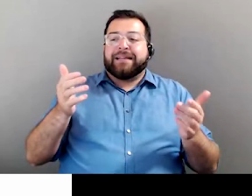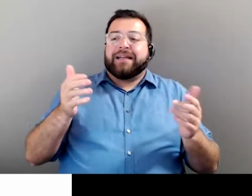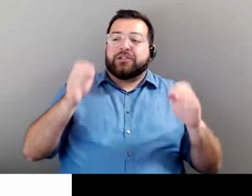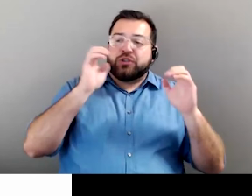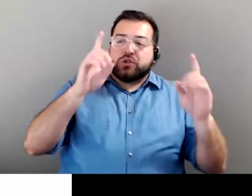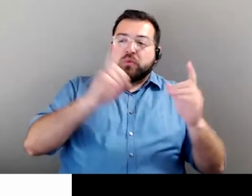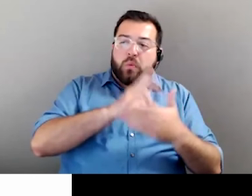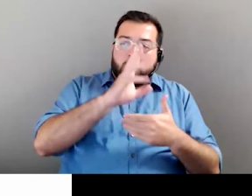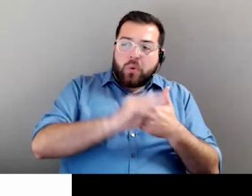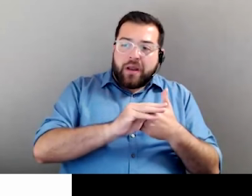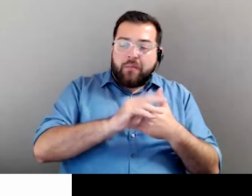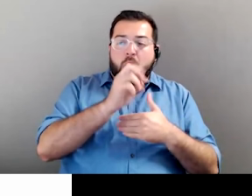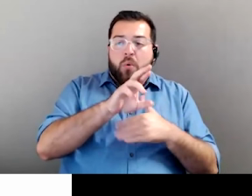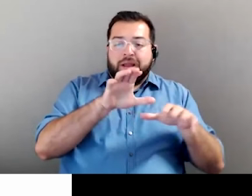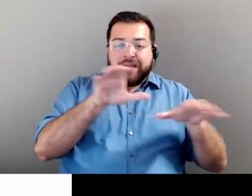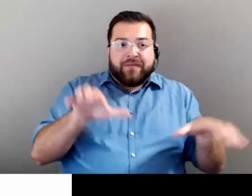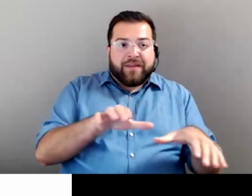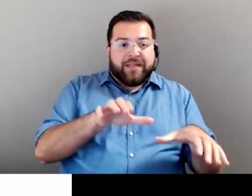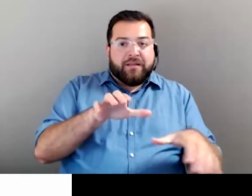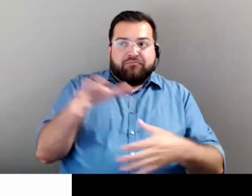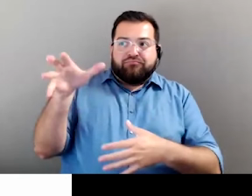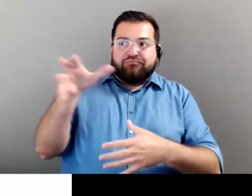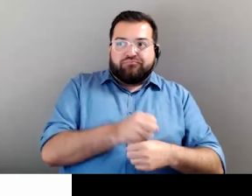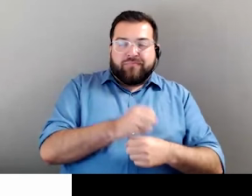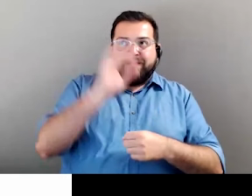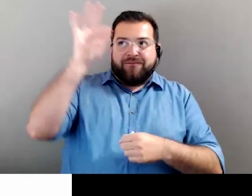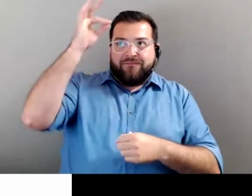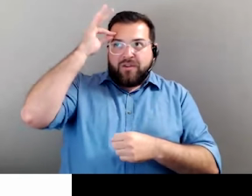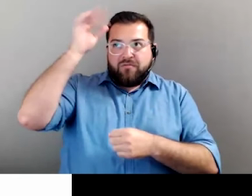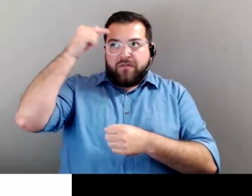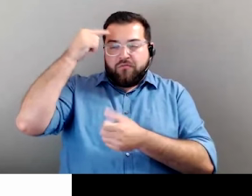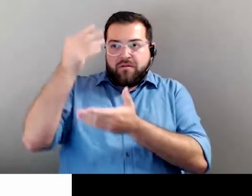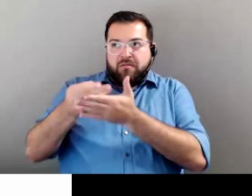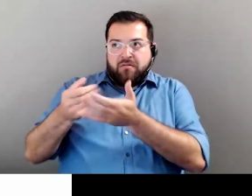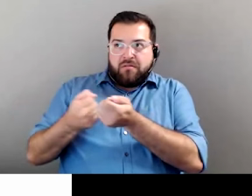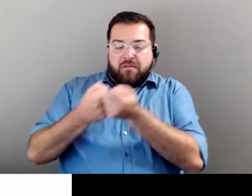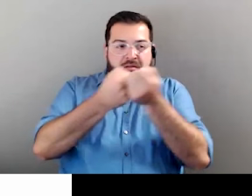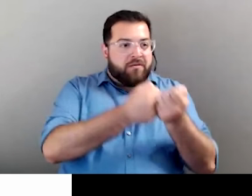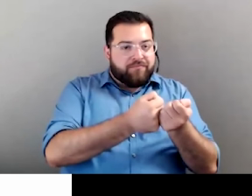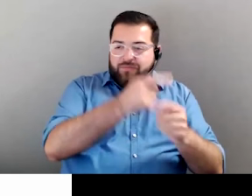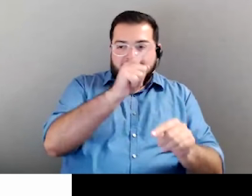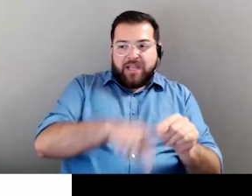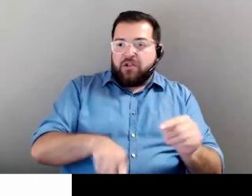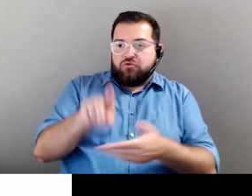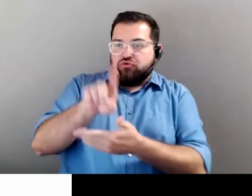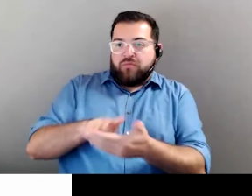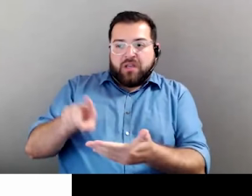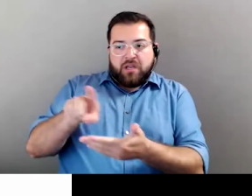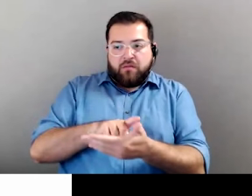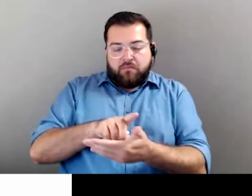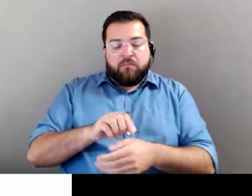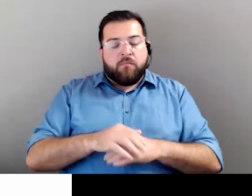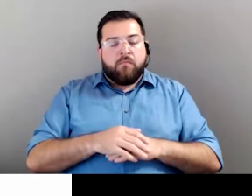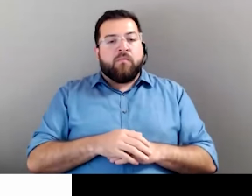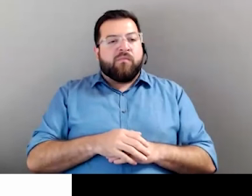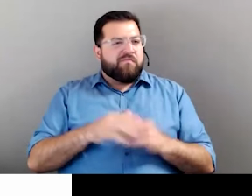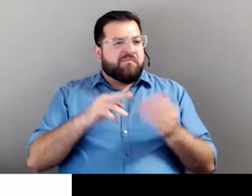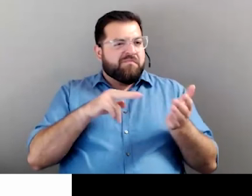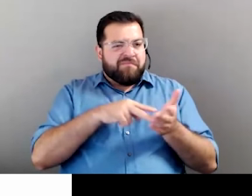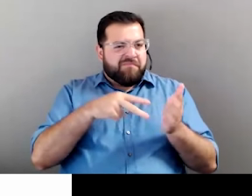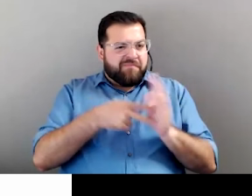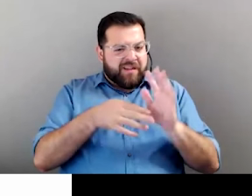receiving federal financial assistance. So what does all of that mean? Let's go ahead and break it down. So